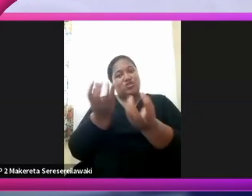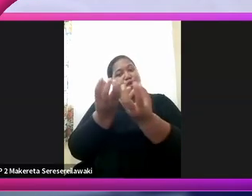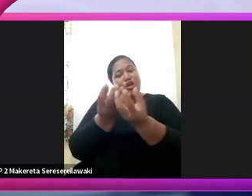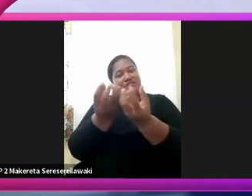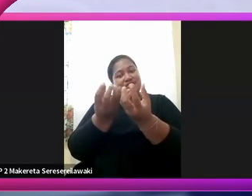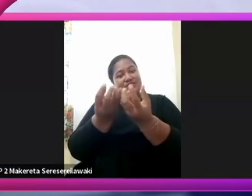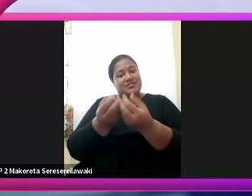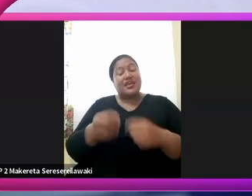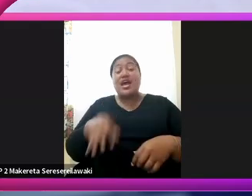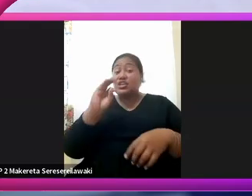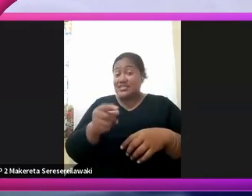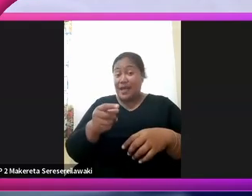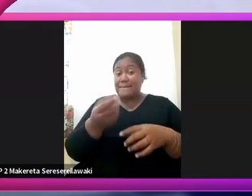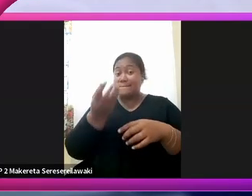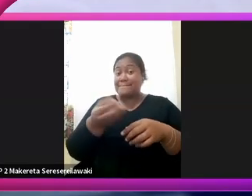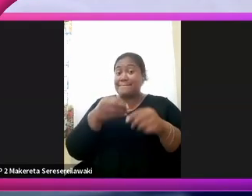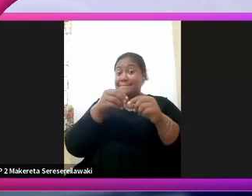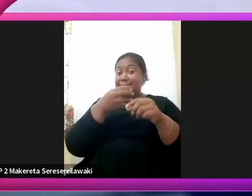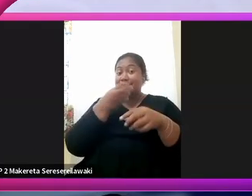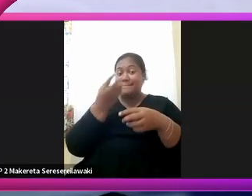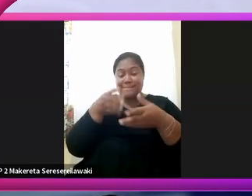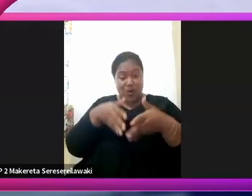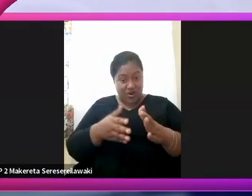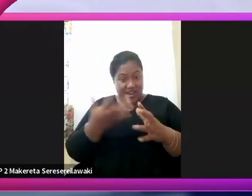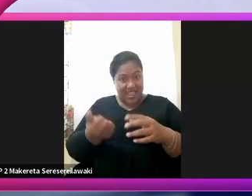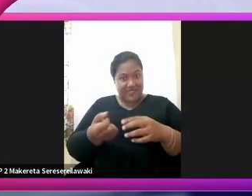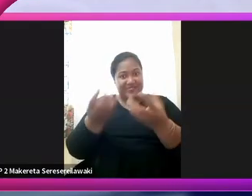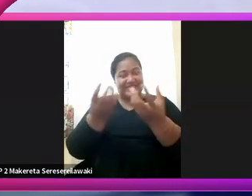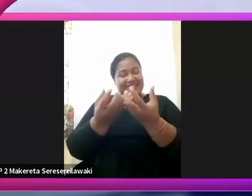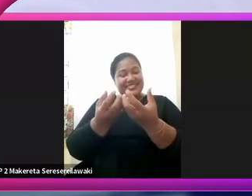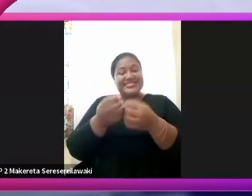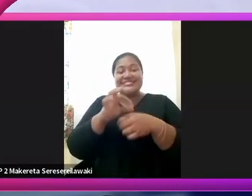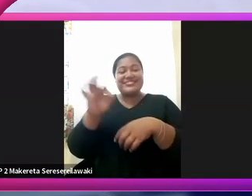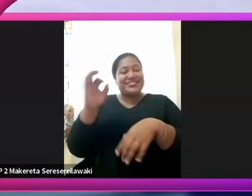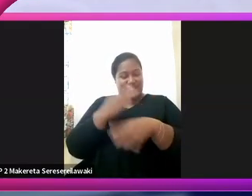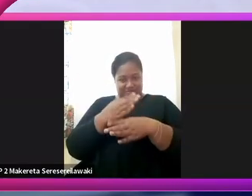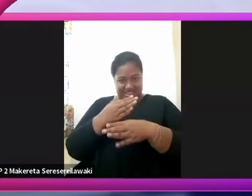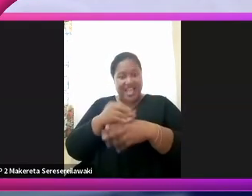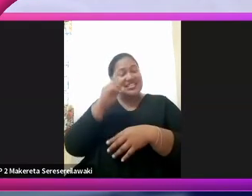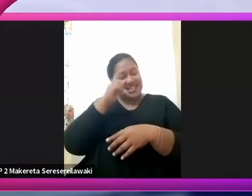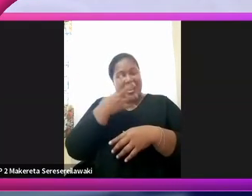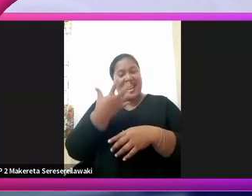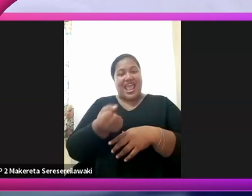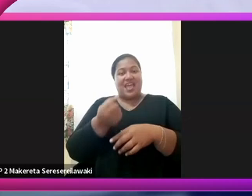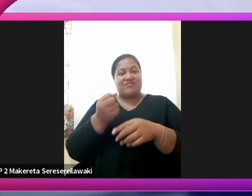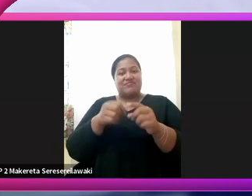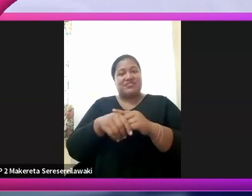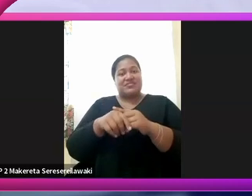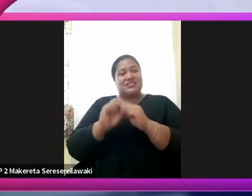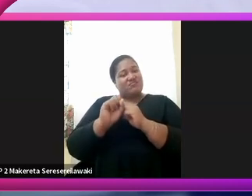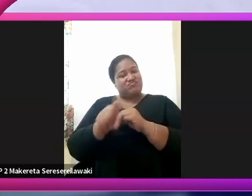born with the testes, but they call the testes is not functioning. They can have ejaculation, they have sex